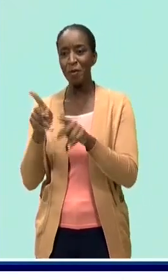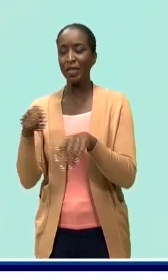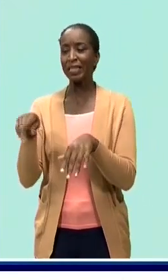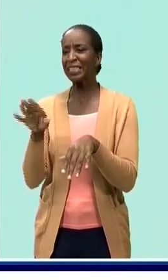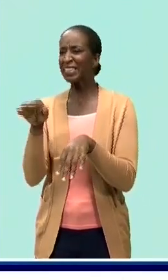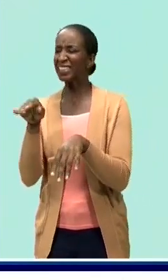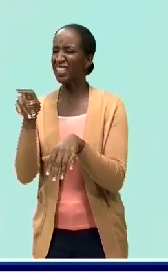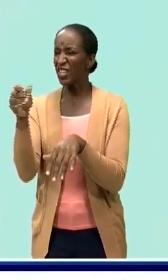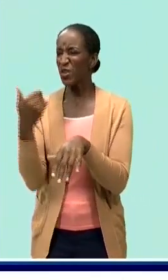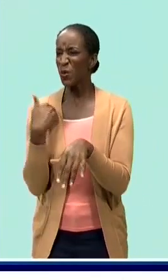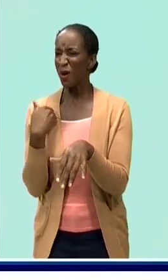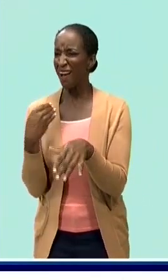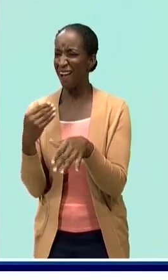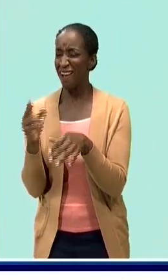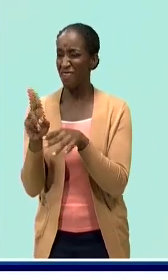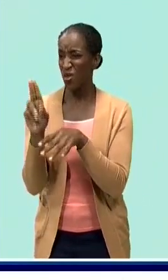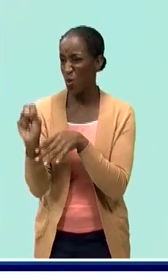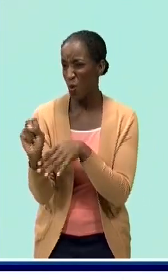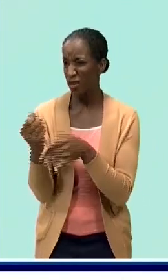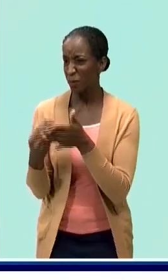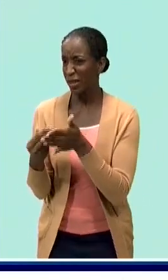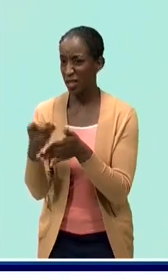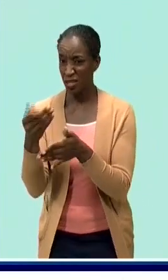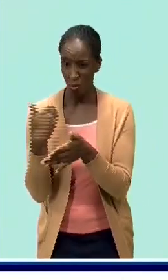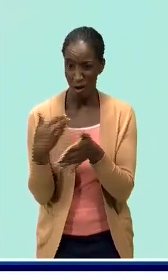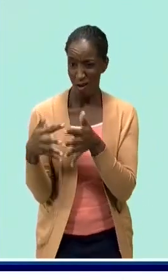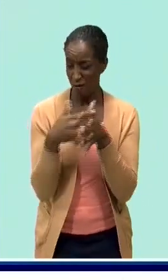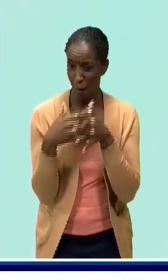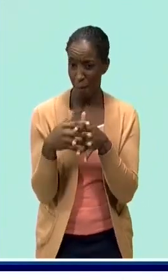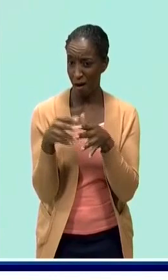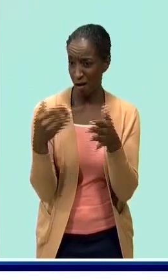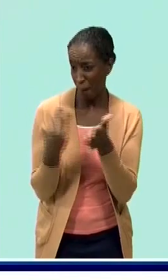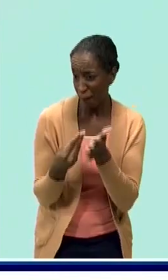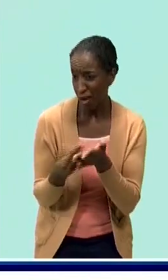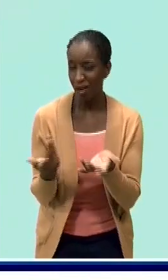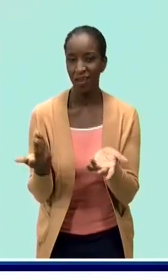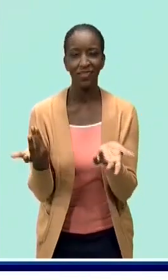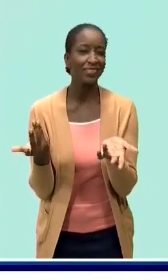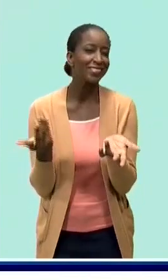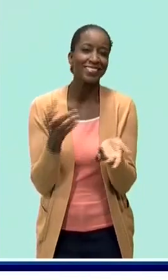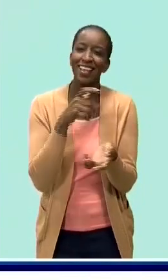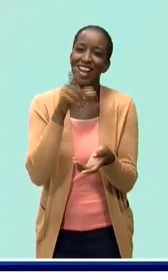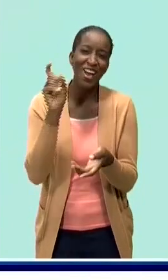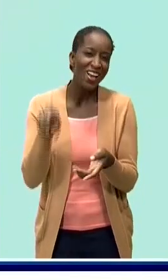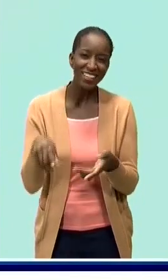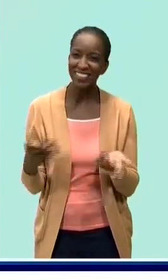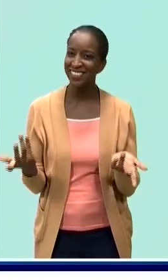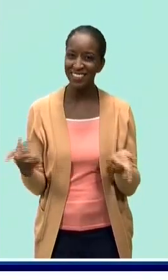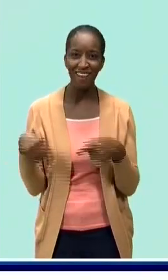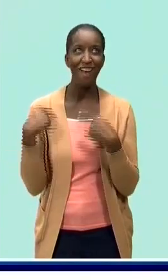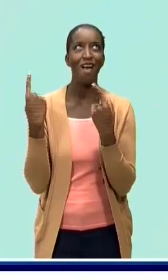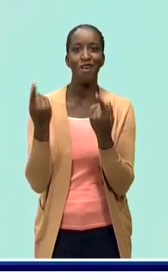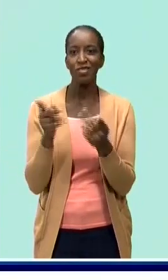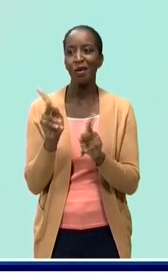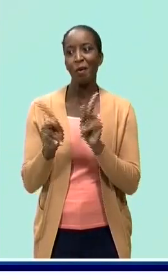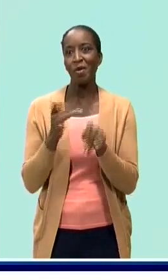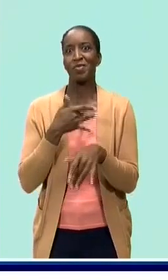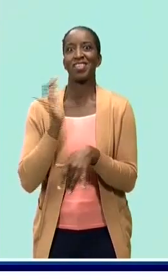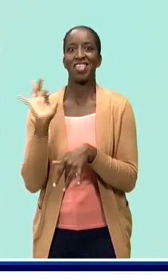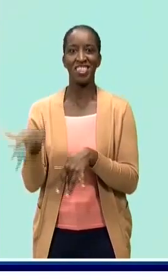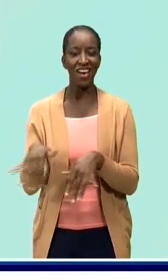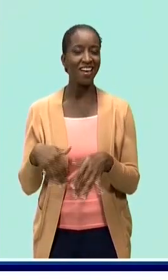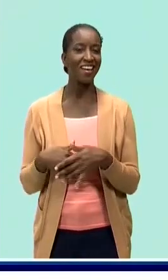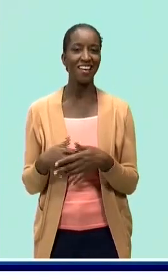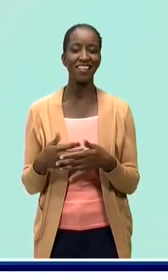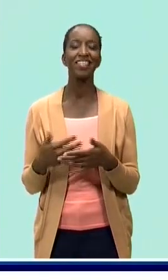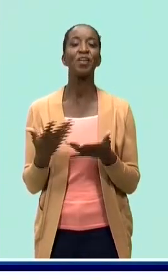you got foreign US or you got this, which has become, unfortunately, a feature. And the reality is we want to